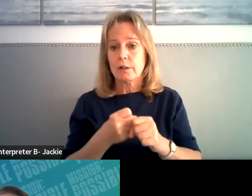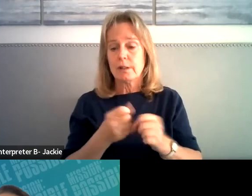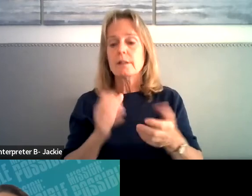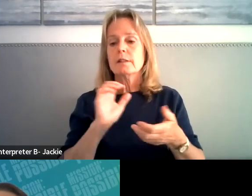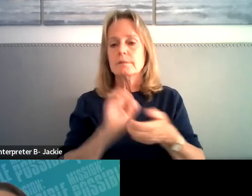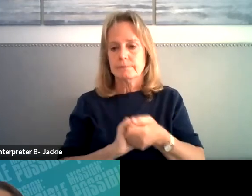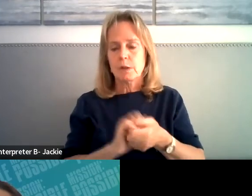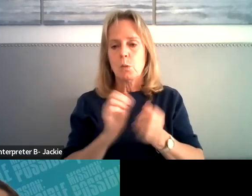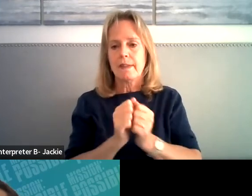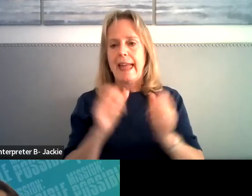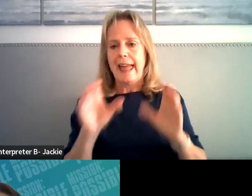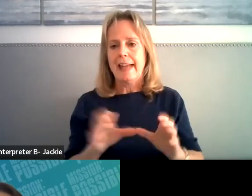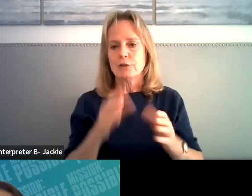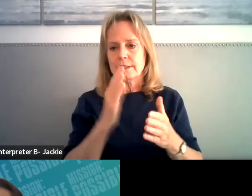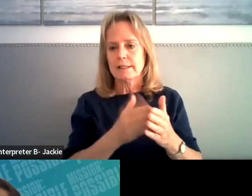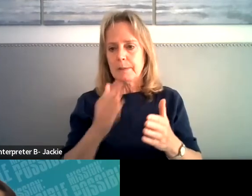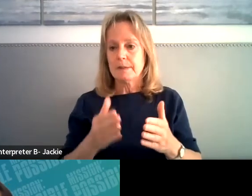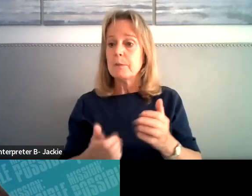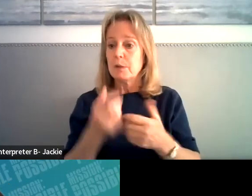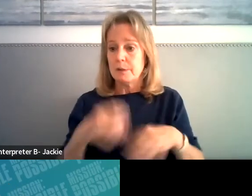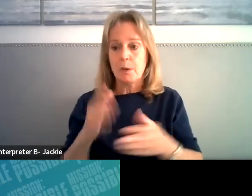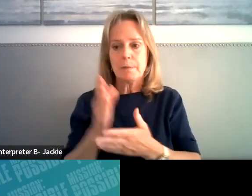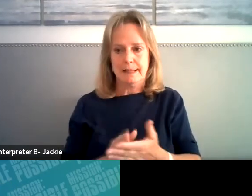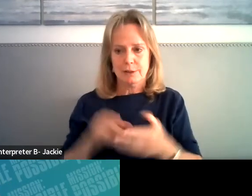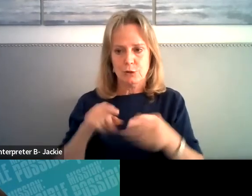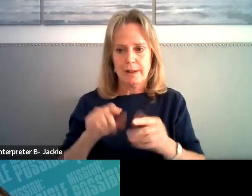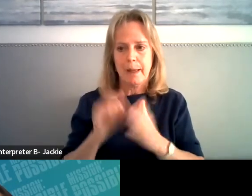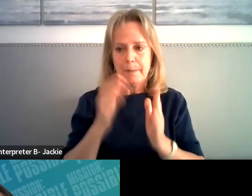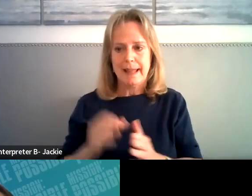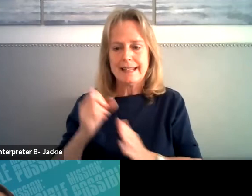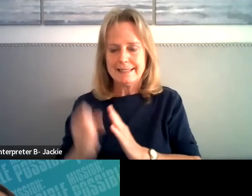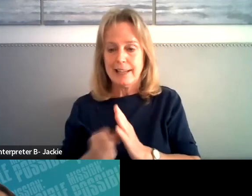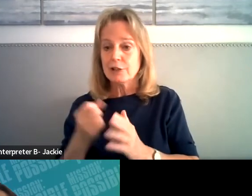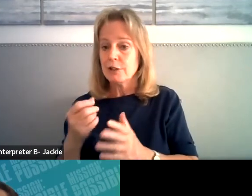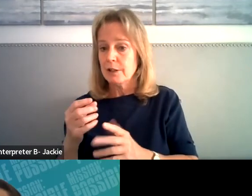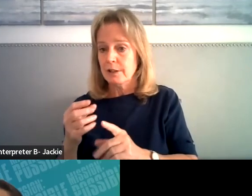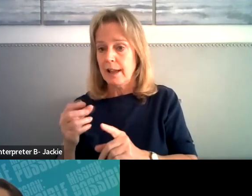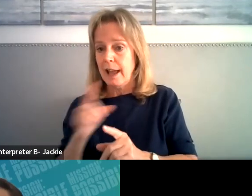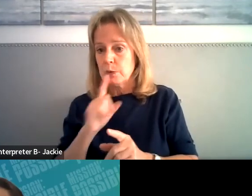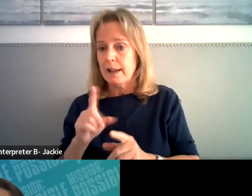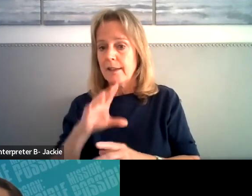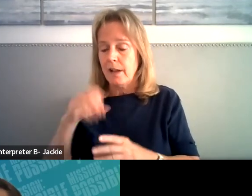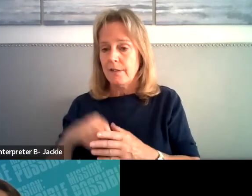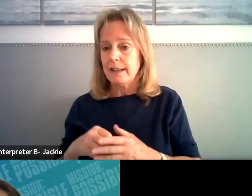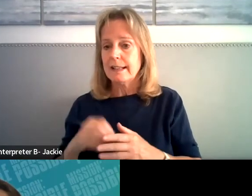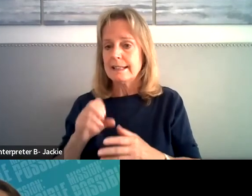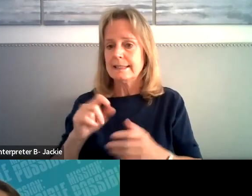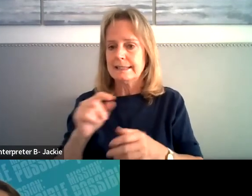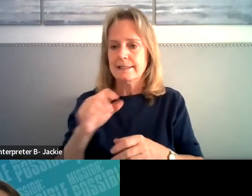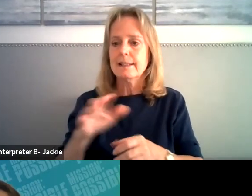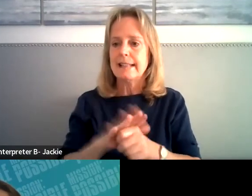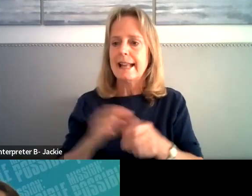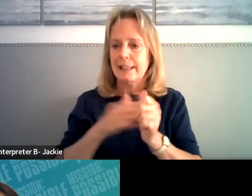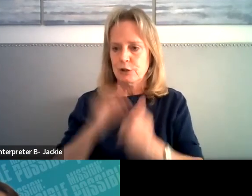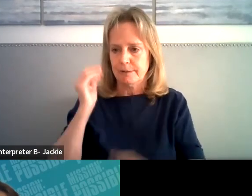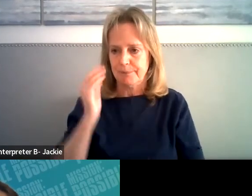The most important piece during that planning stages was actually involving our site leaders. And